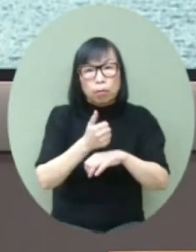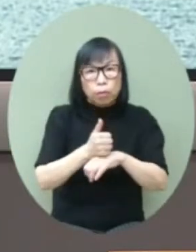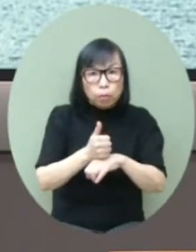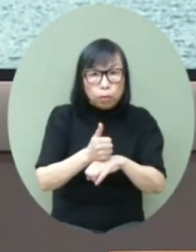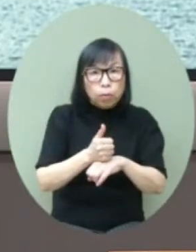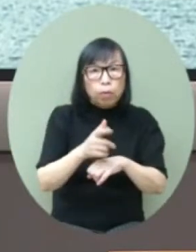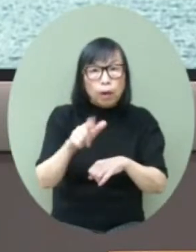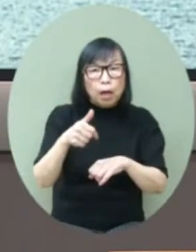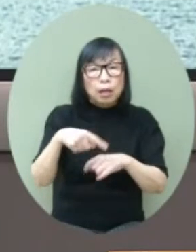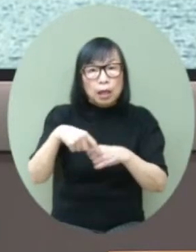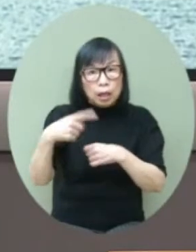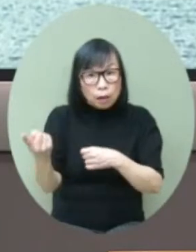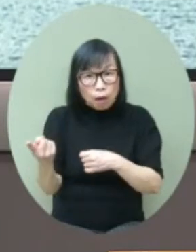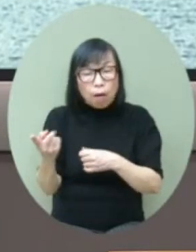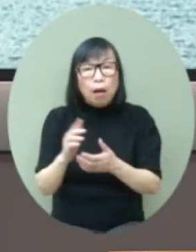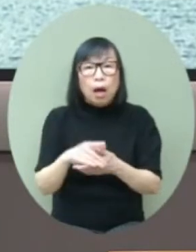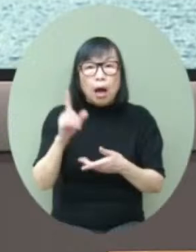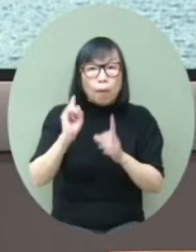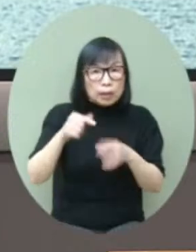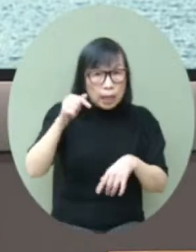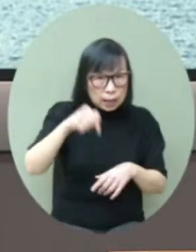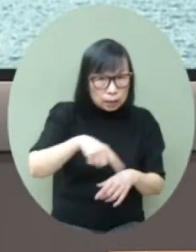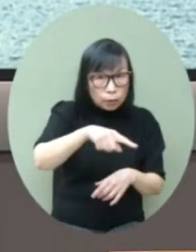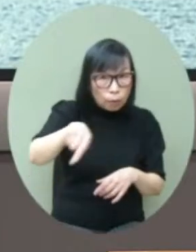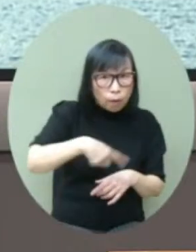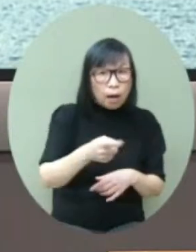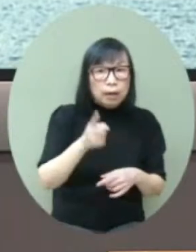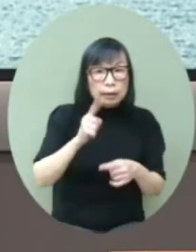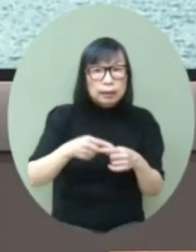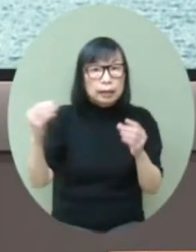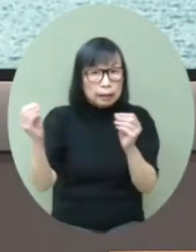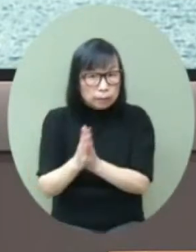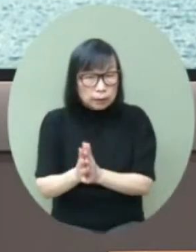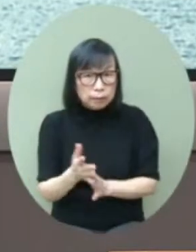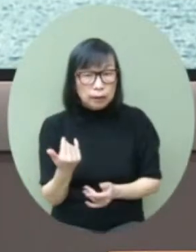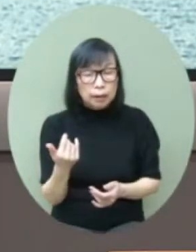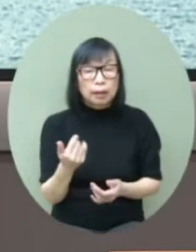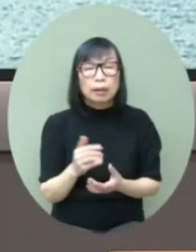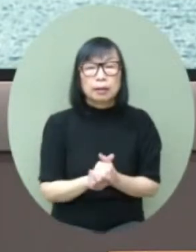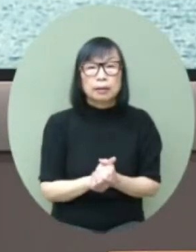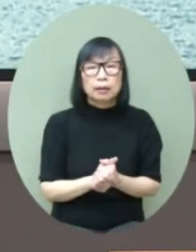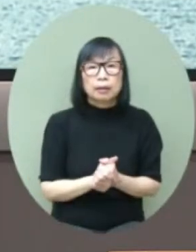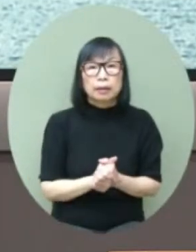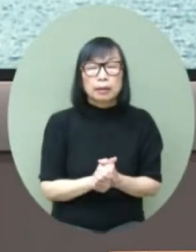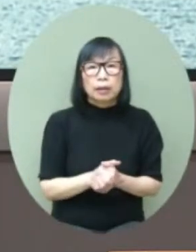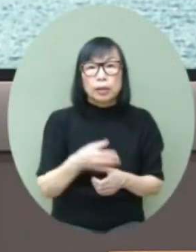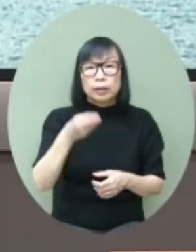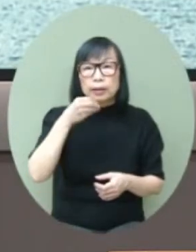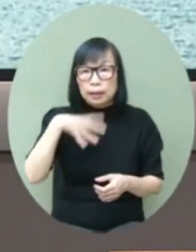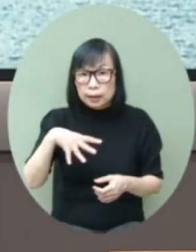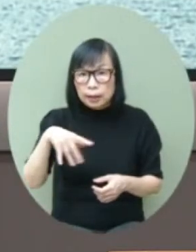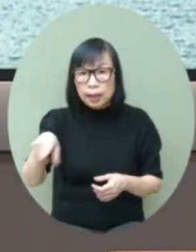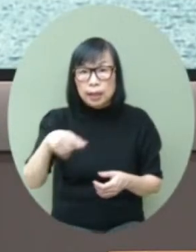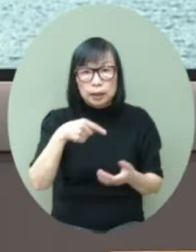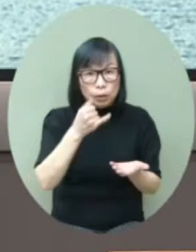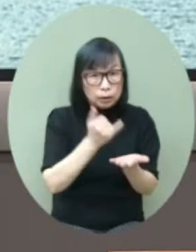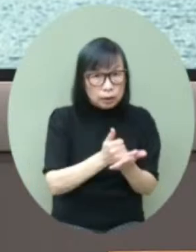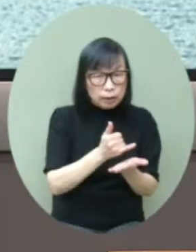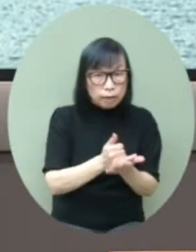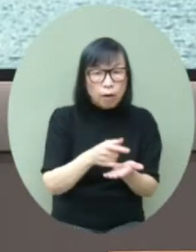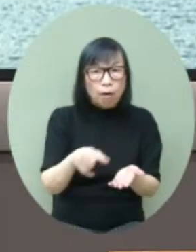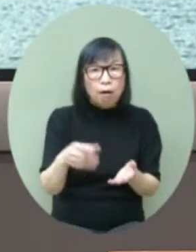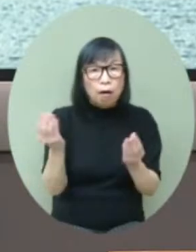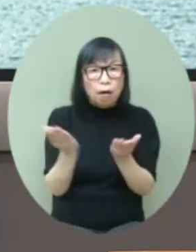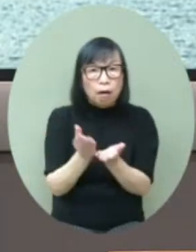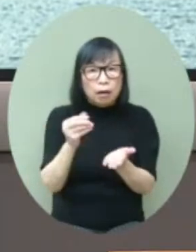course, we cannot rule out the possibility that she was infected elsewhere or, was infected at this party. And she